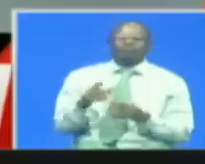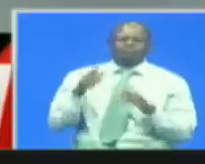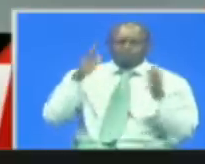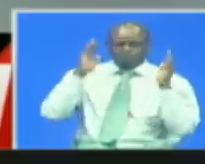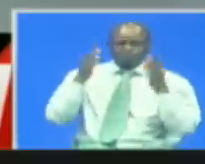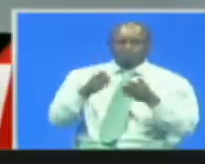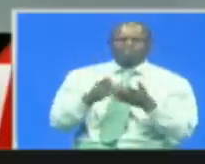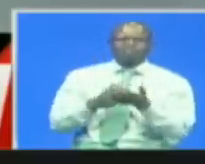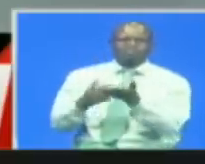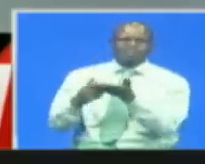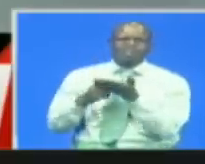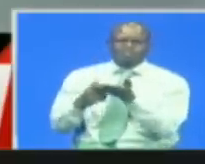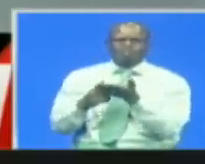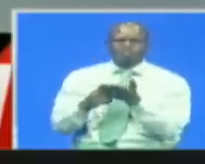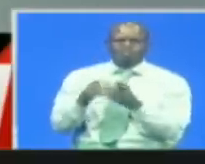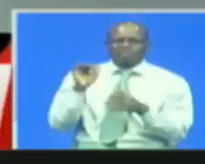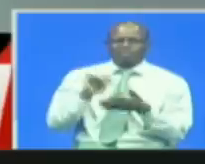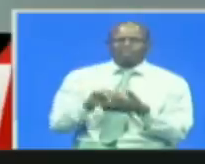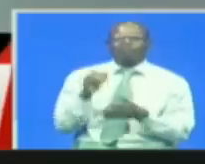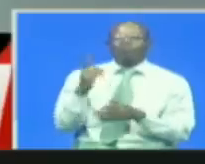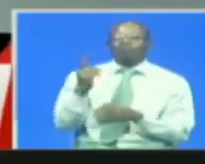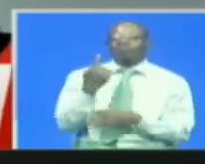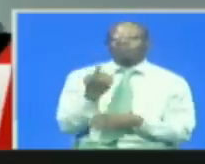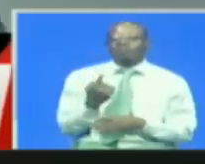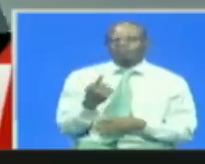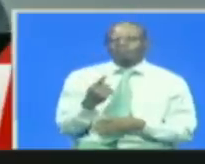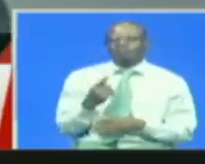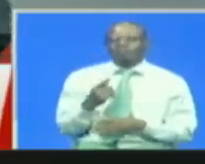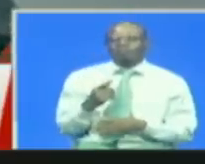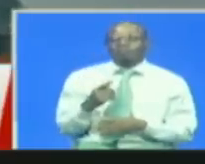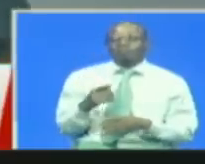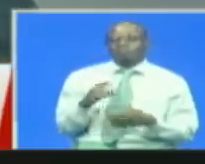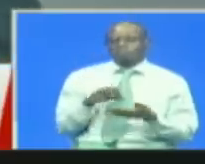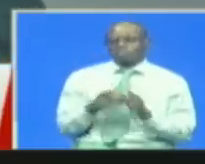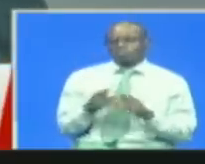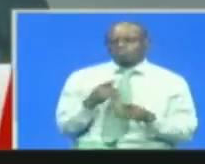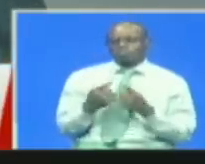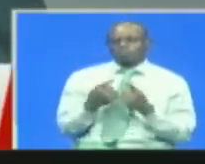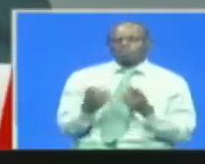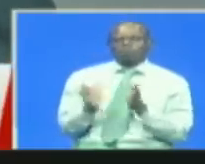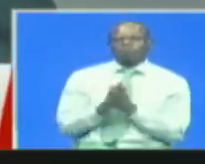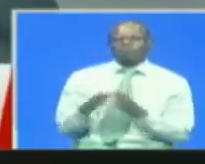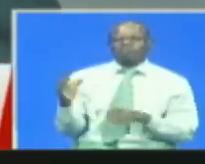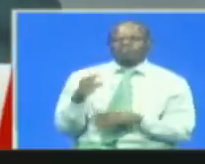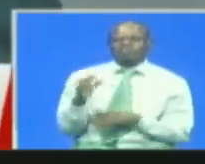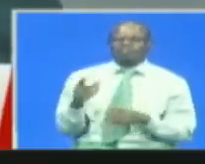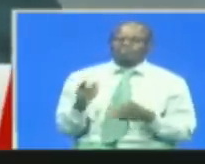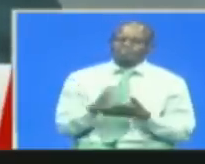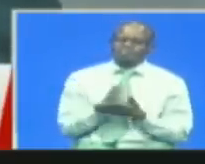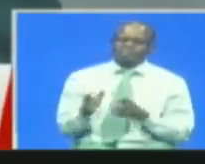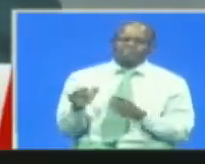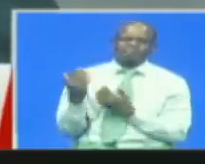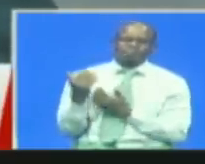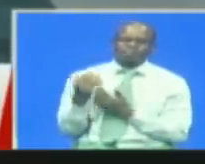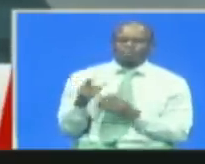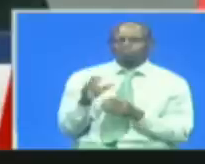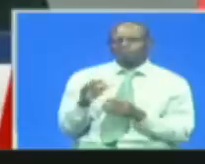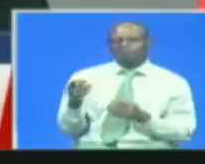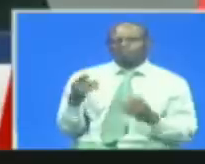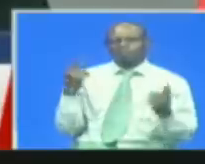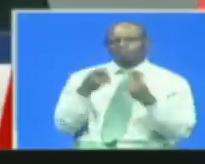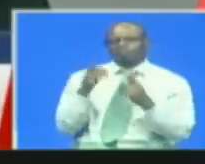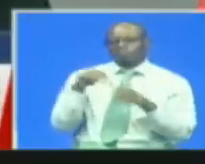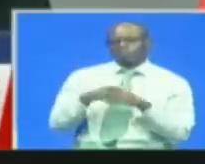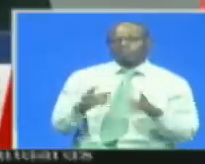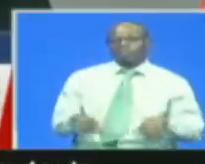monologue. It will therefore be my wish that we work together with the citizens and share in their expectations and aspirations in life.